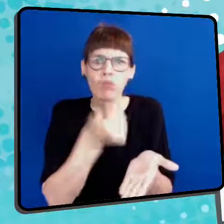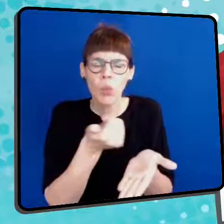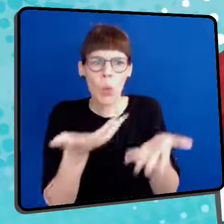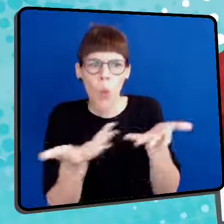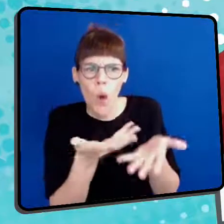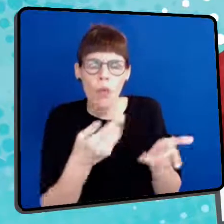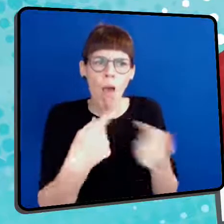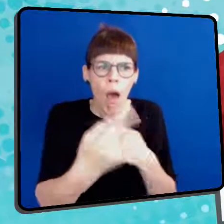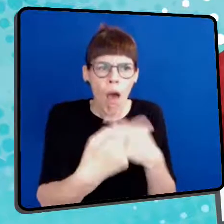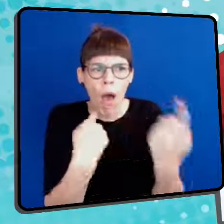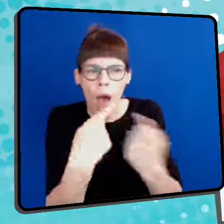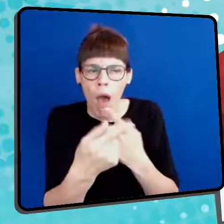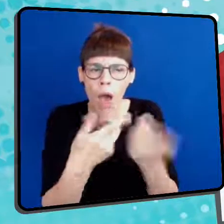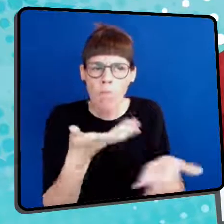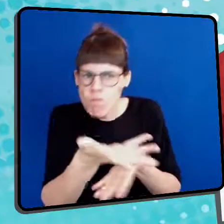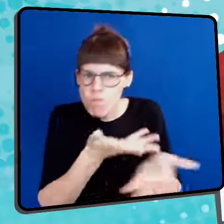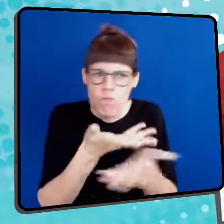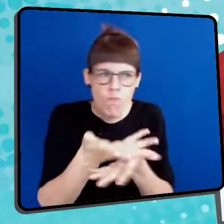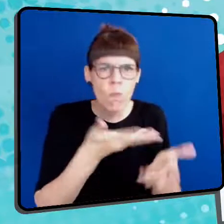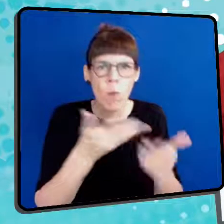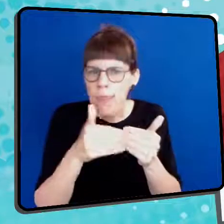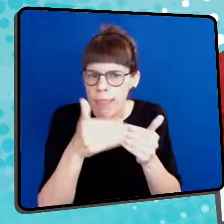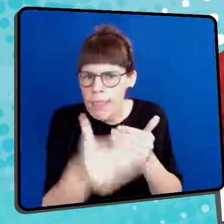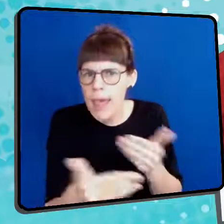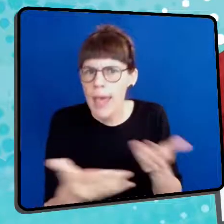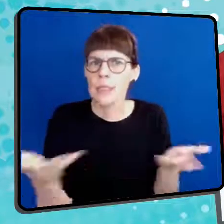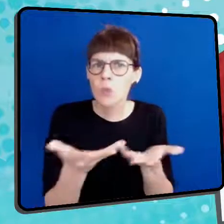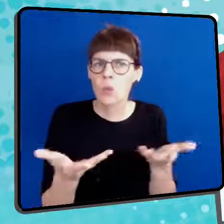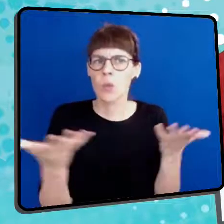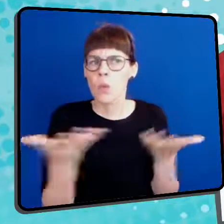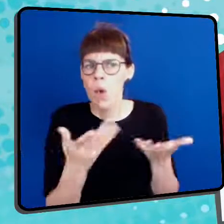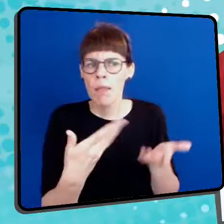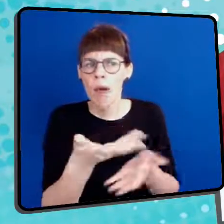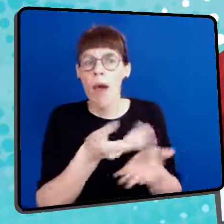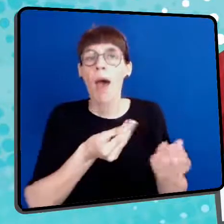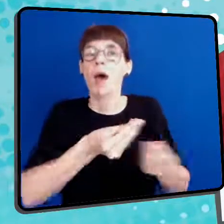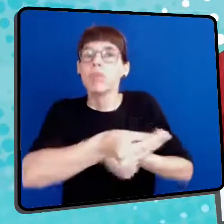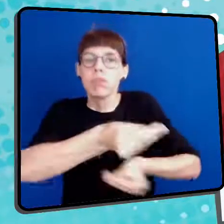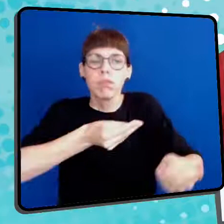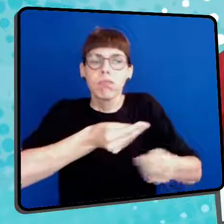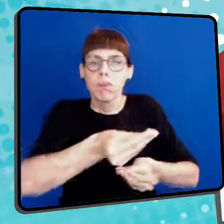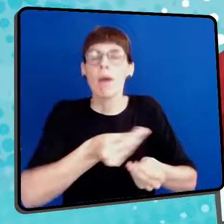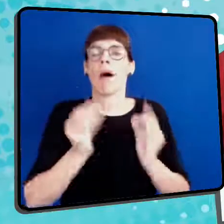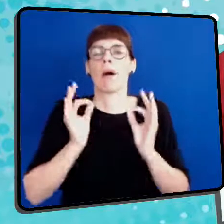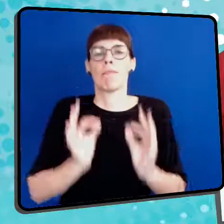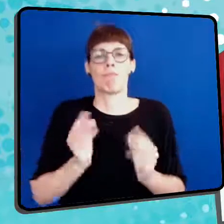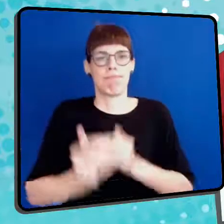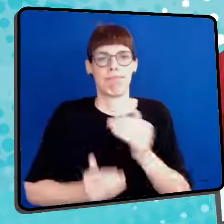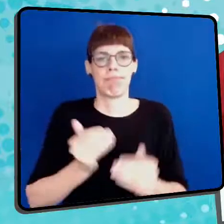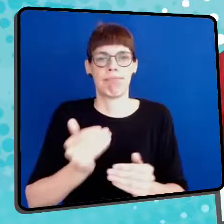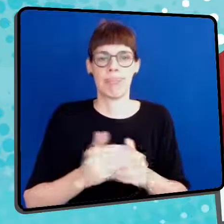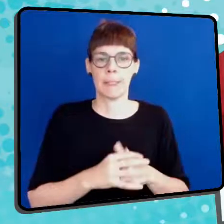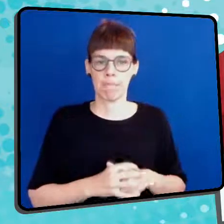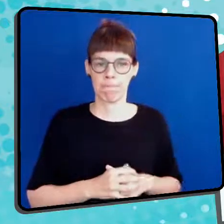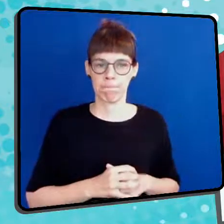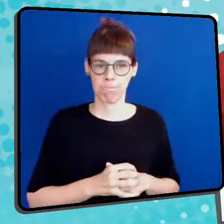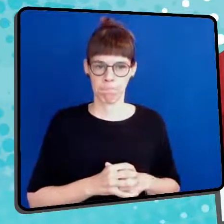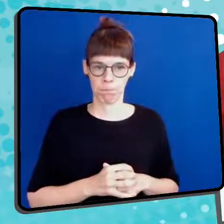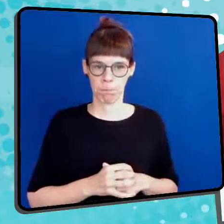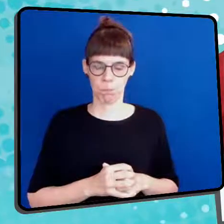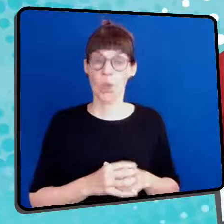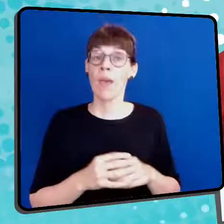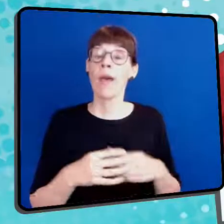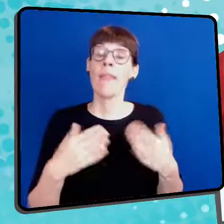and what we might require from them. And then a small planning is always needed